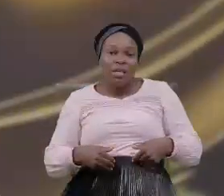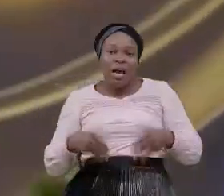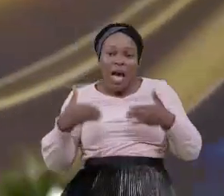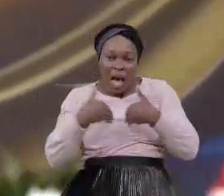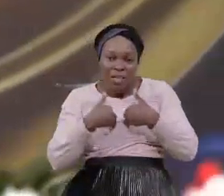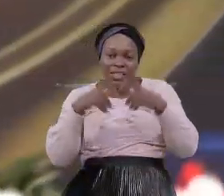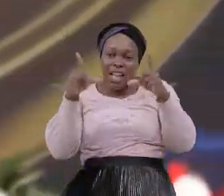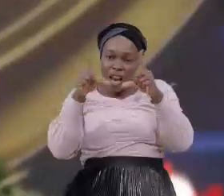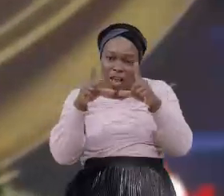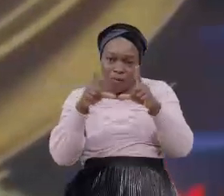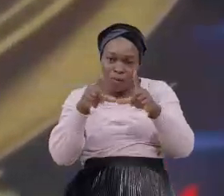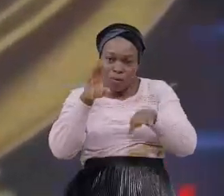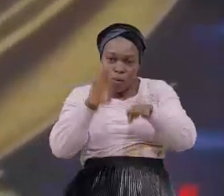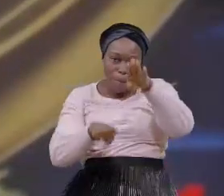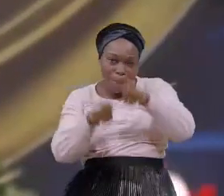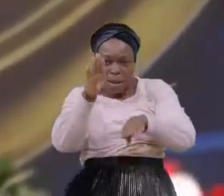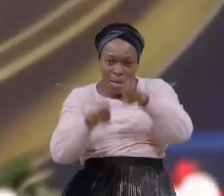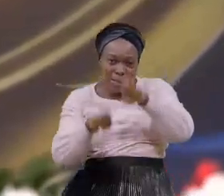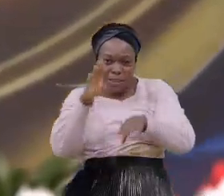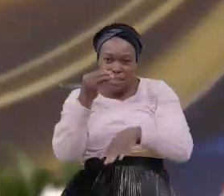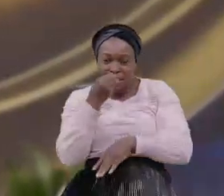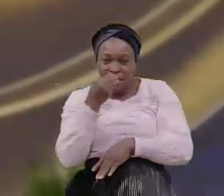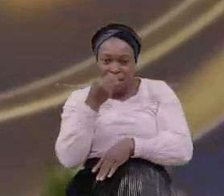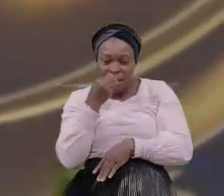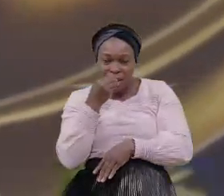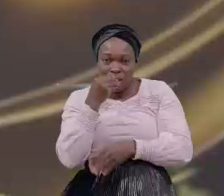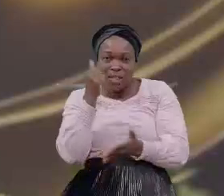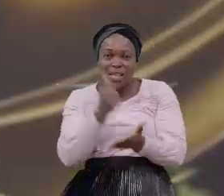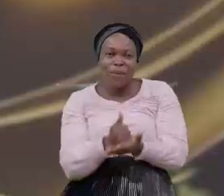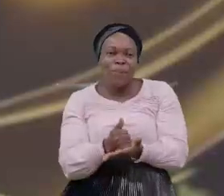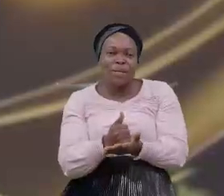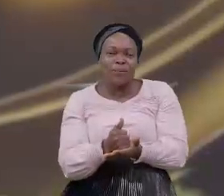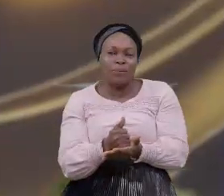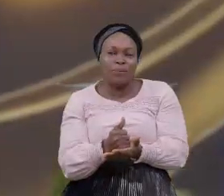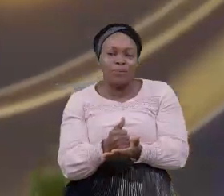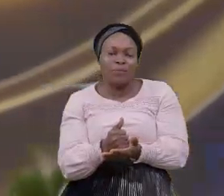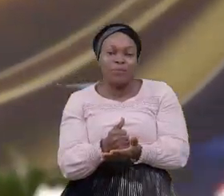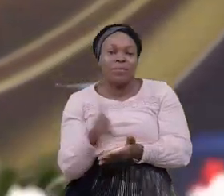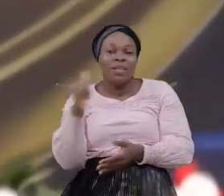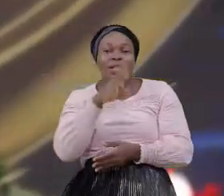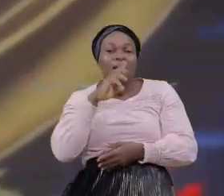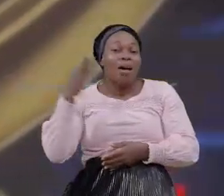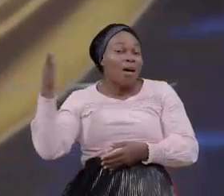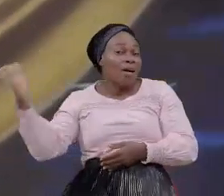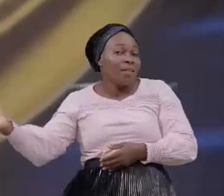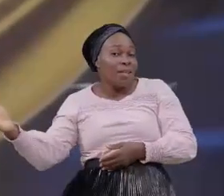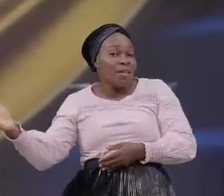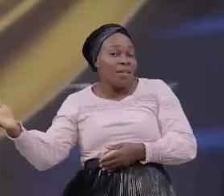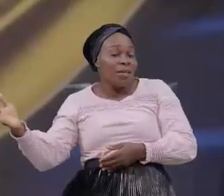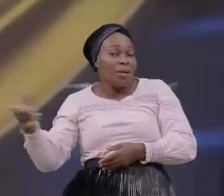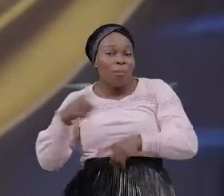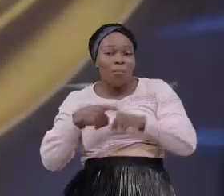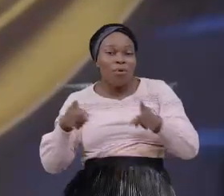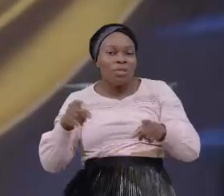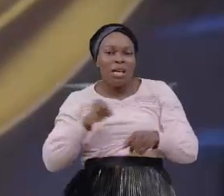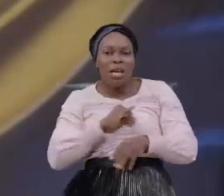diet. Amen. They are there. But you know, I don't just like oranges.